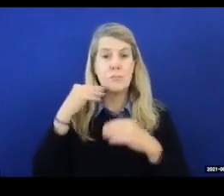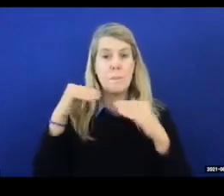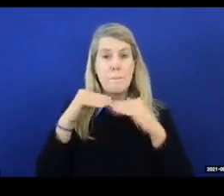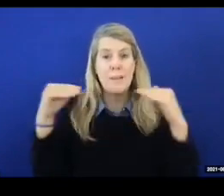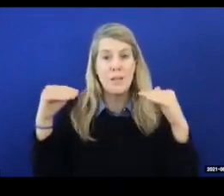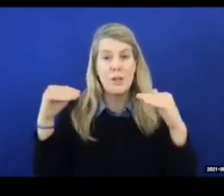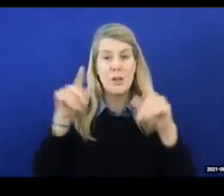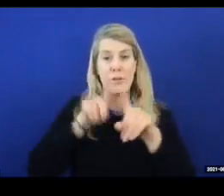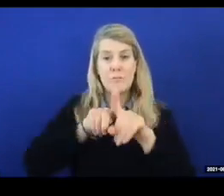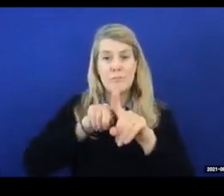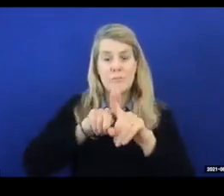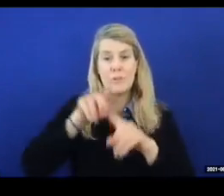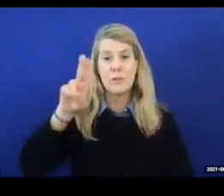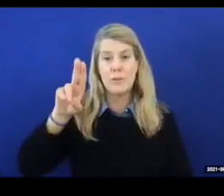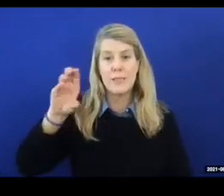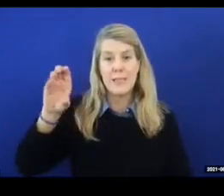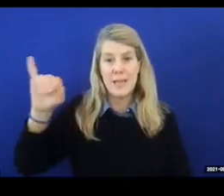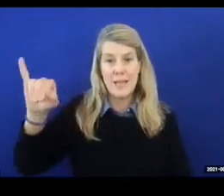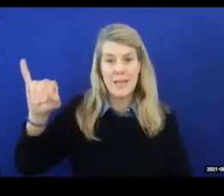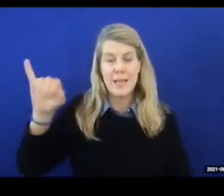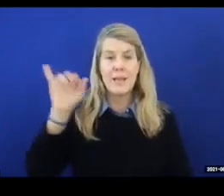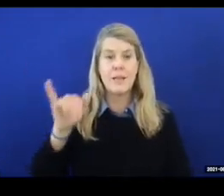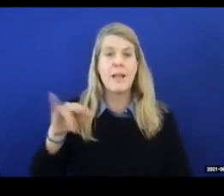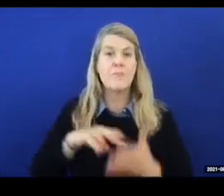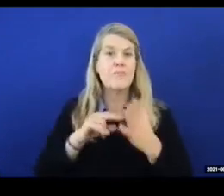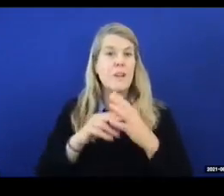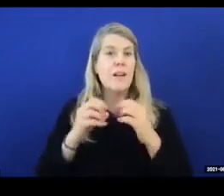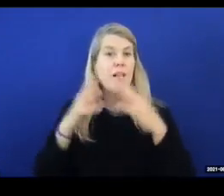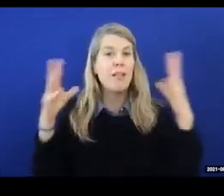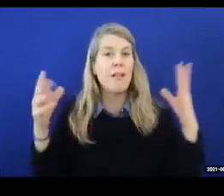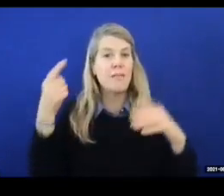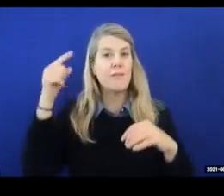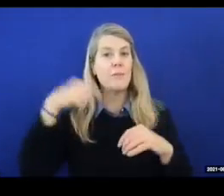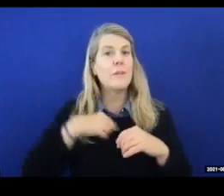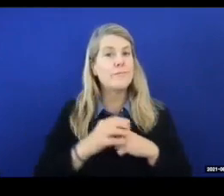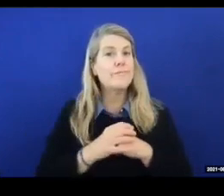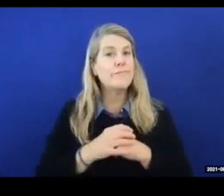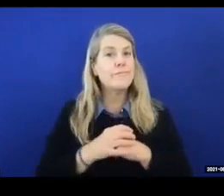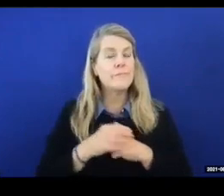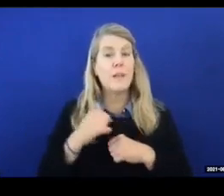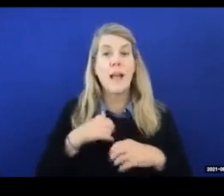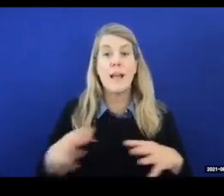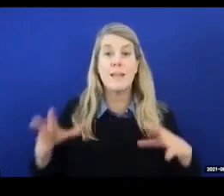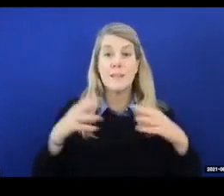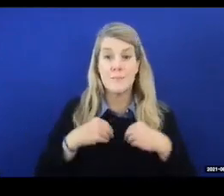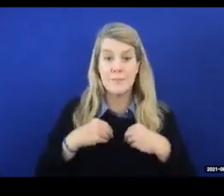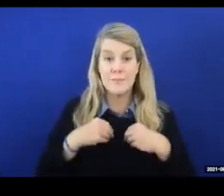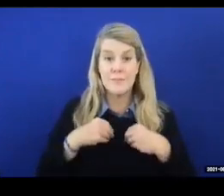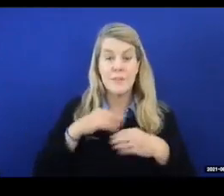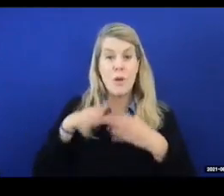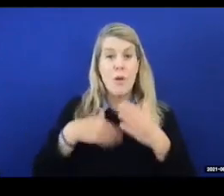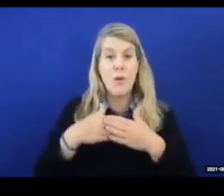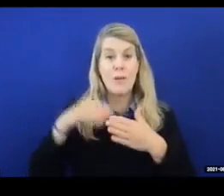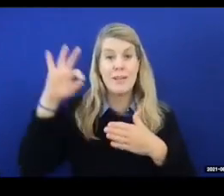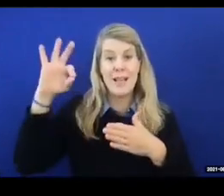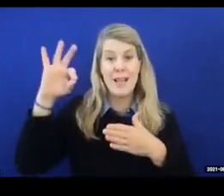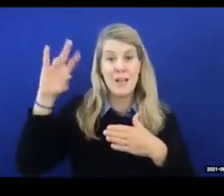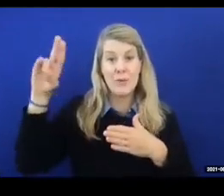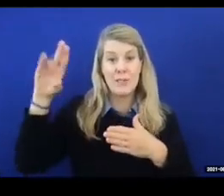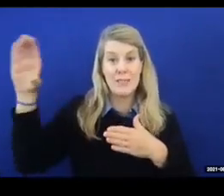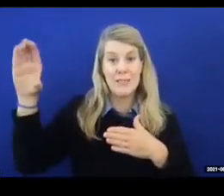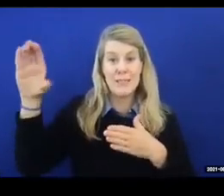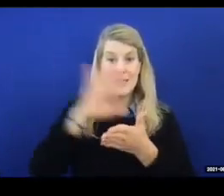mentors, and professors at UCI. That was really meant a lot to me. I got accepted to all the 9